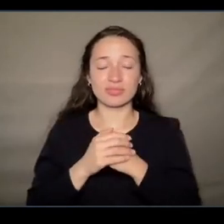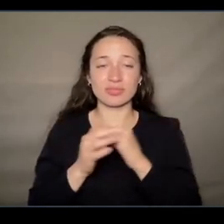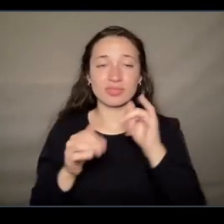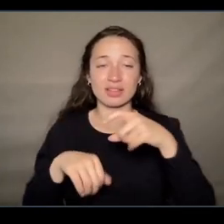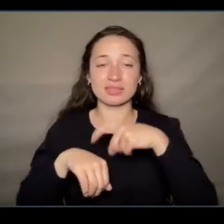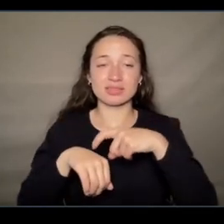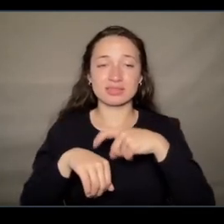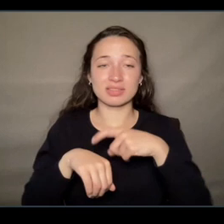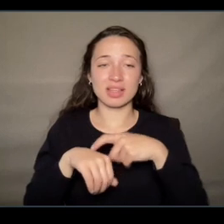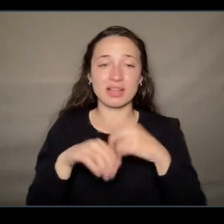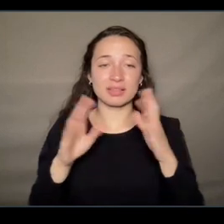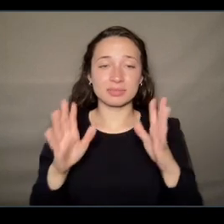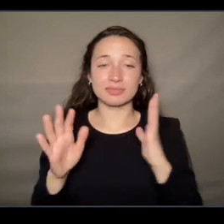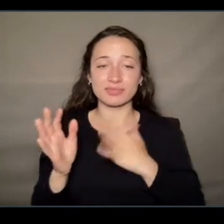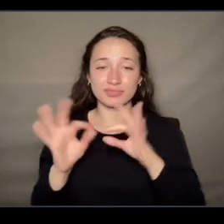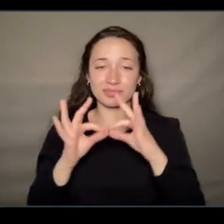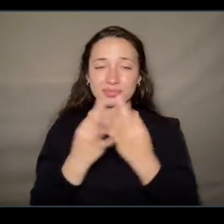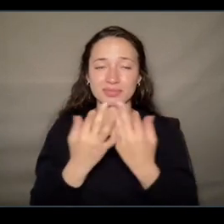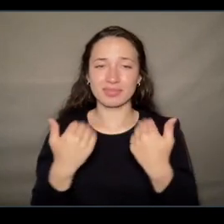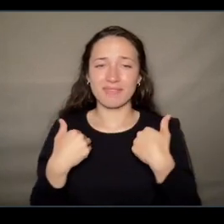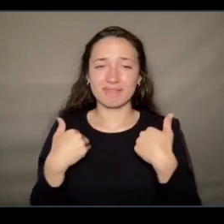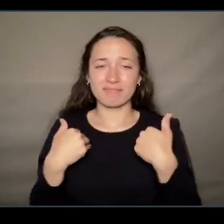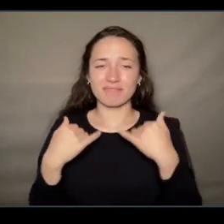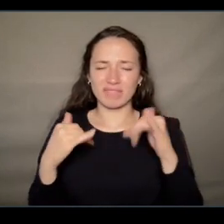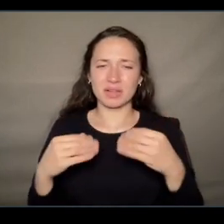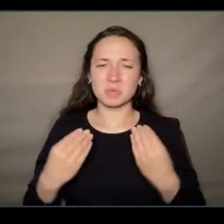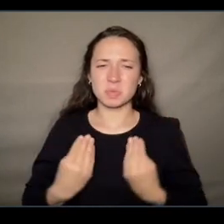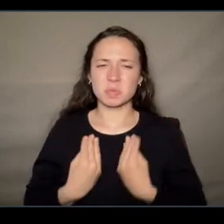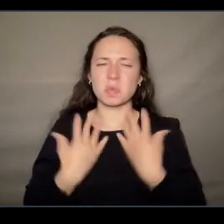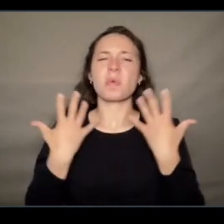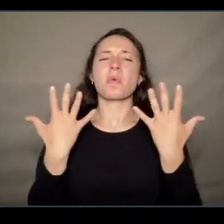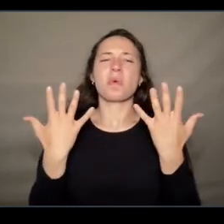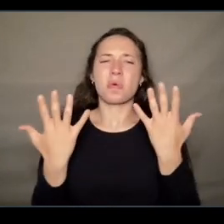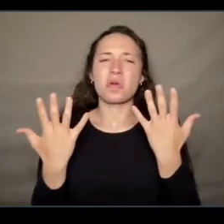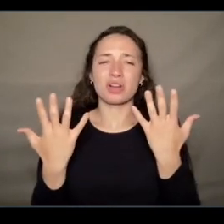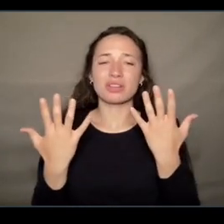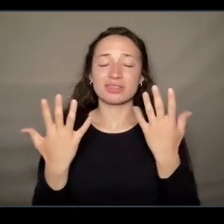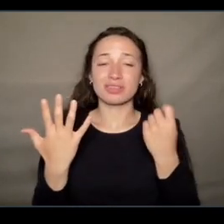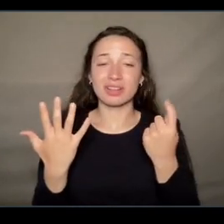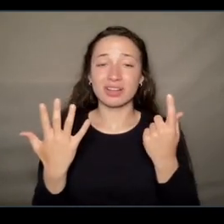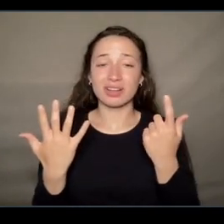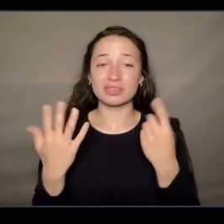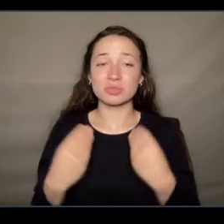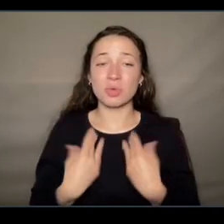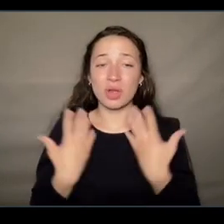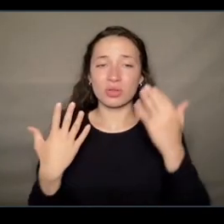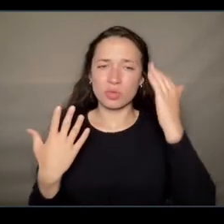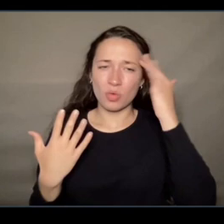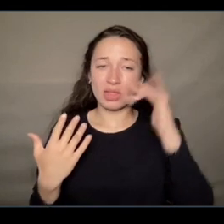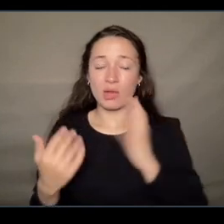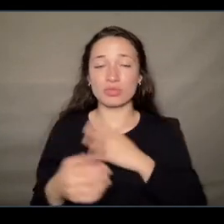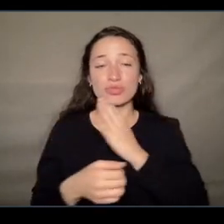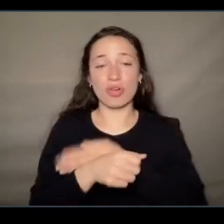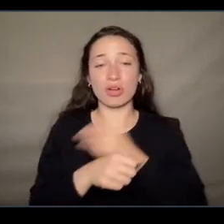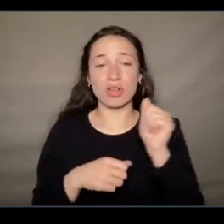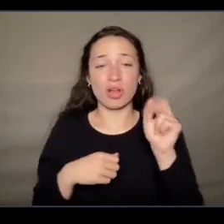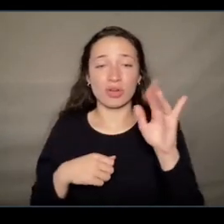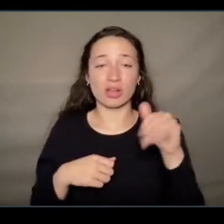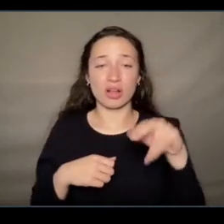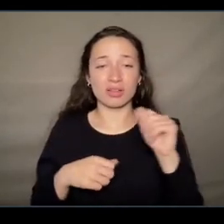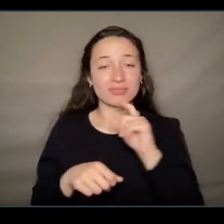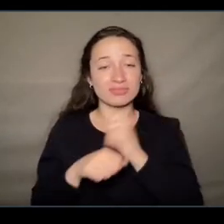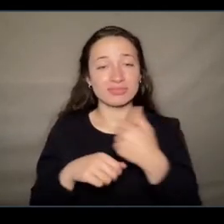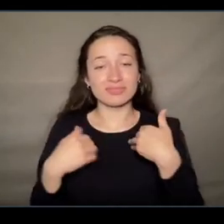And at that time, our family had the great joy of knowing that our daughter,